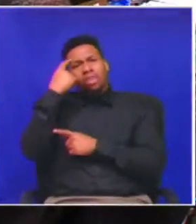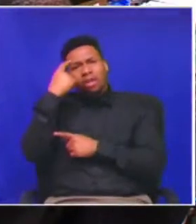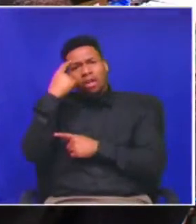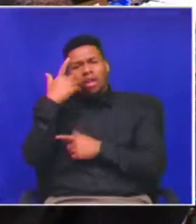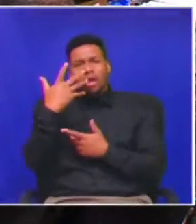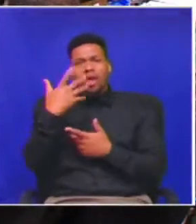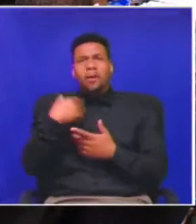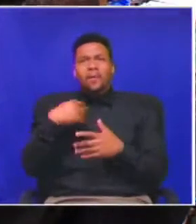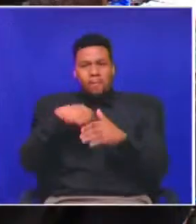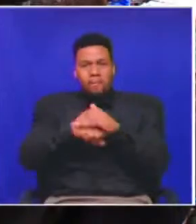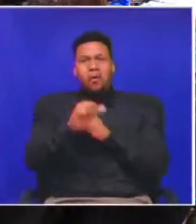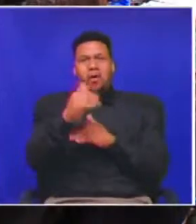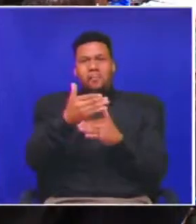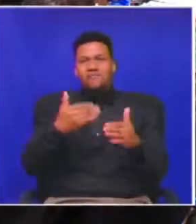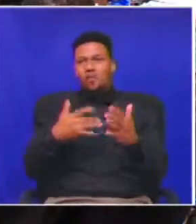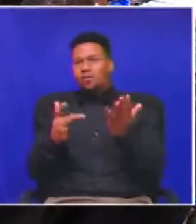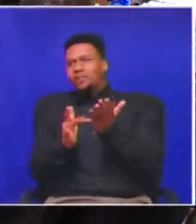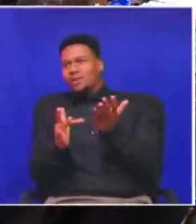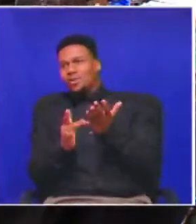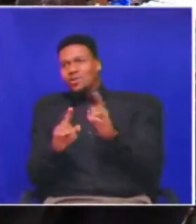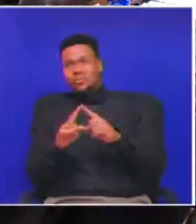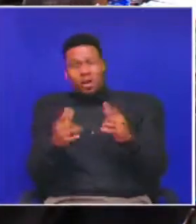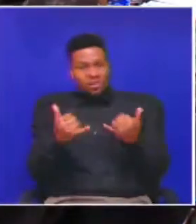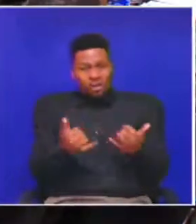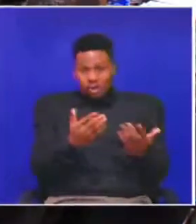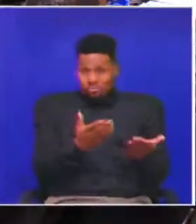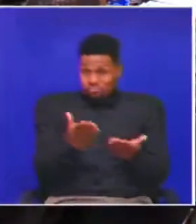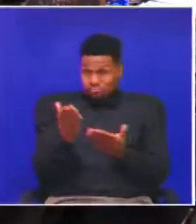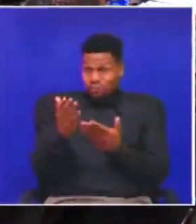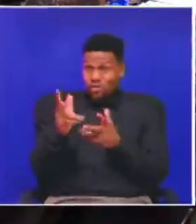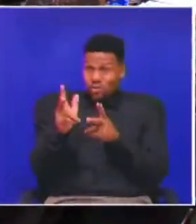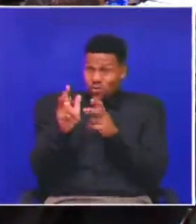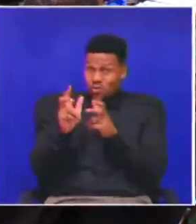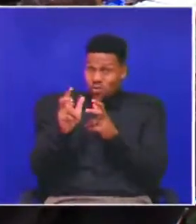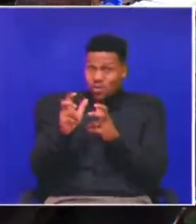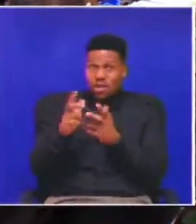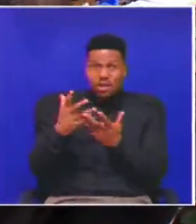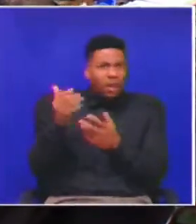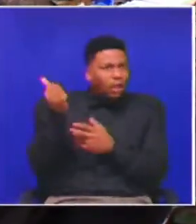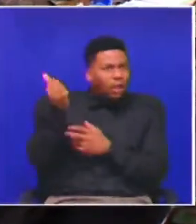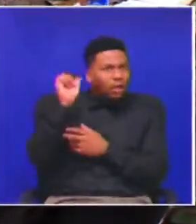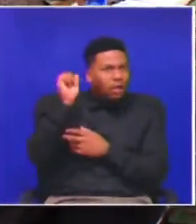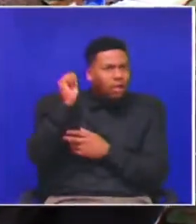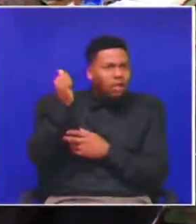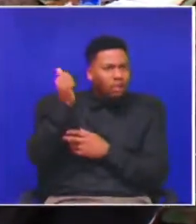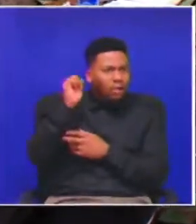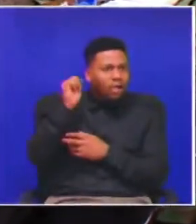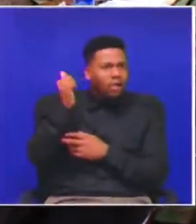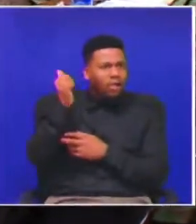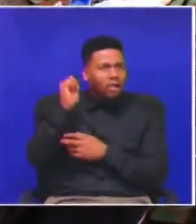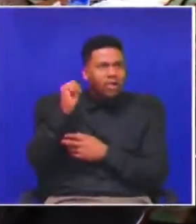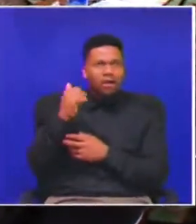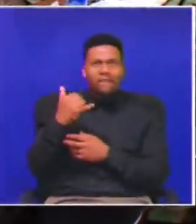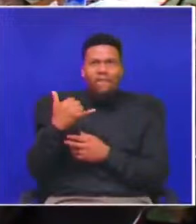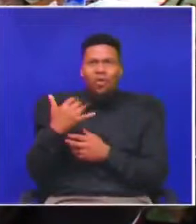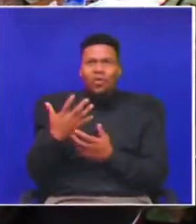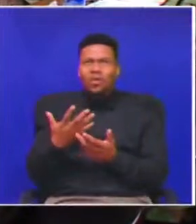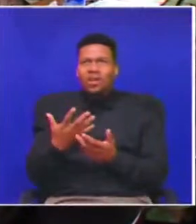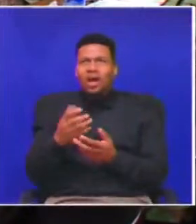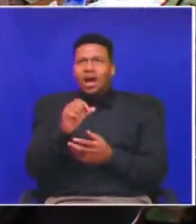before technology, but now, Mr. President, I'm sure you heard and other people having